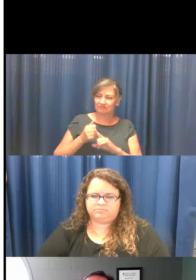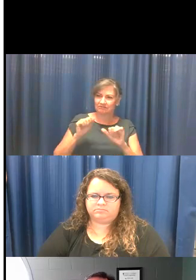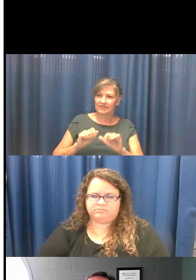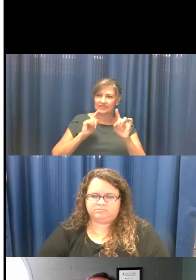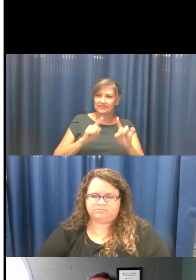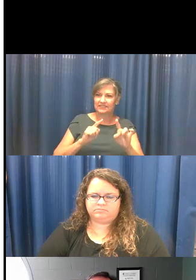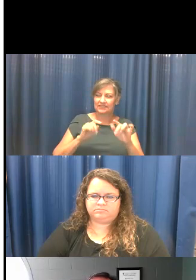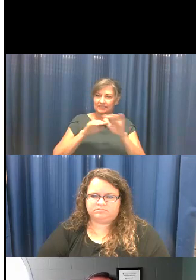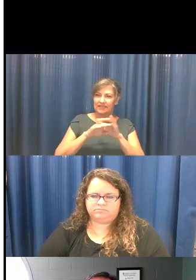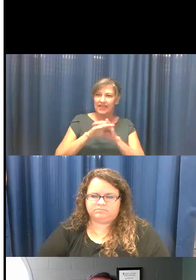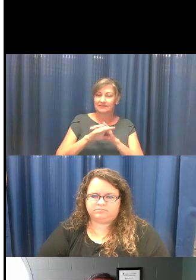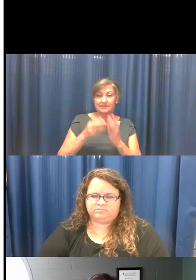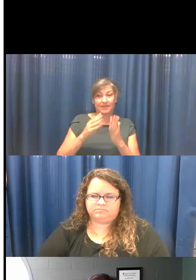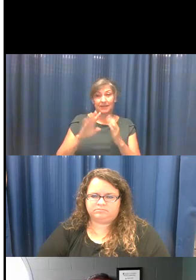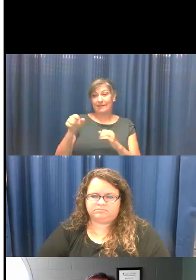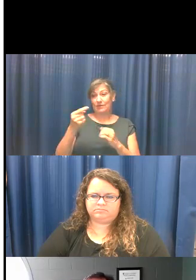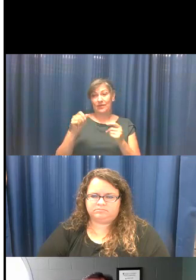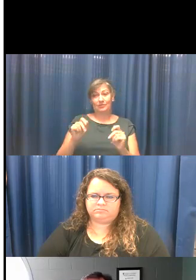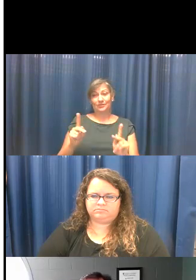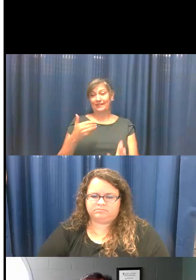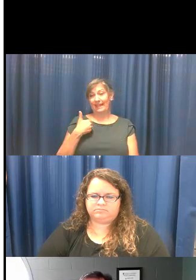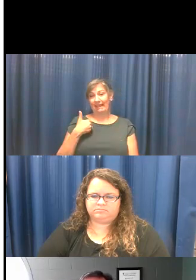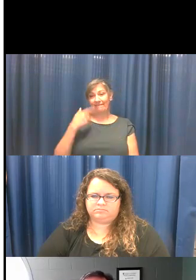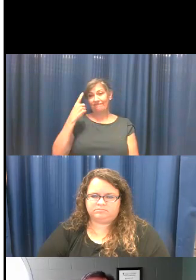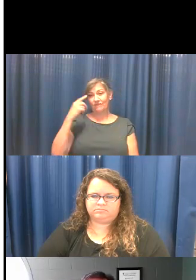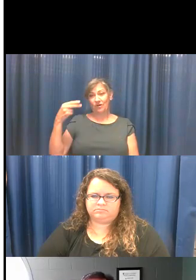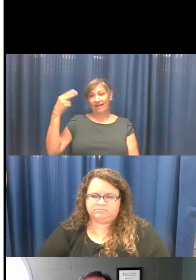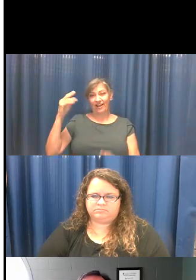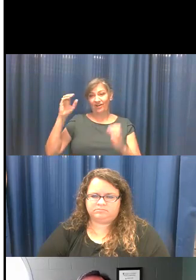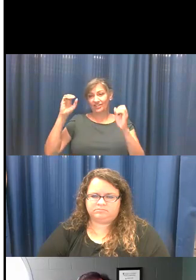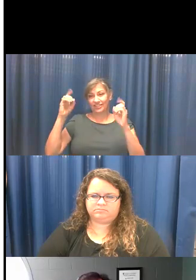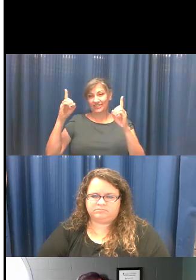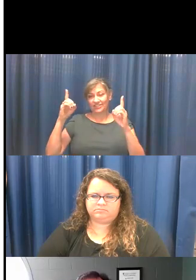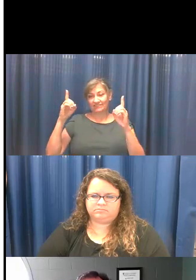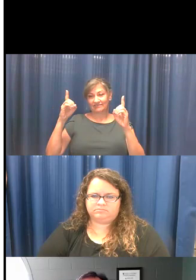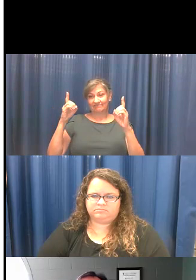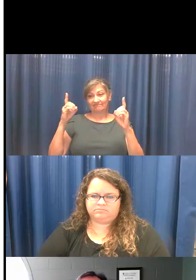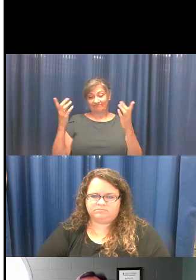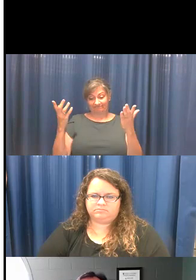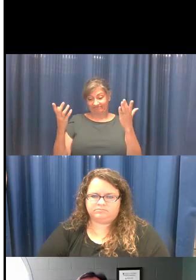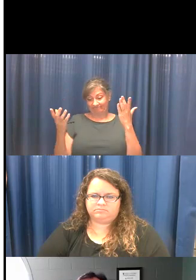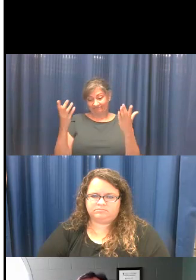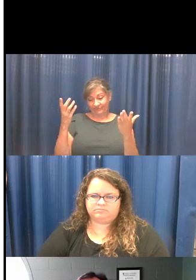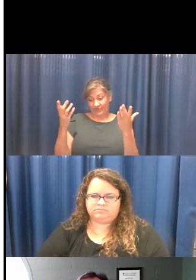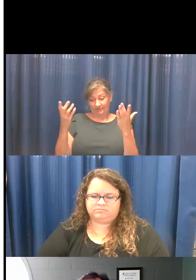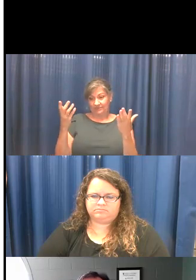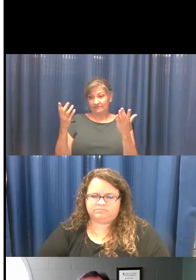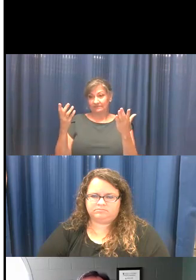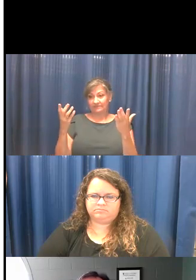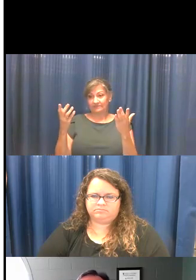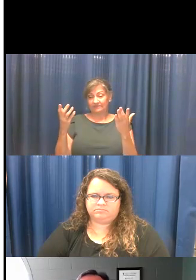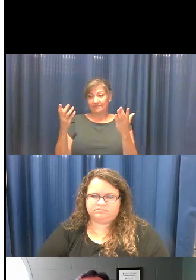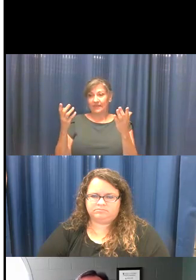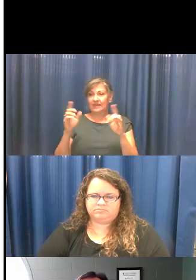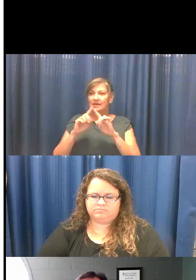access, maybe the only opportunity they have for higher education, perhaps, but can